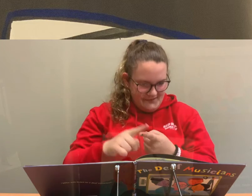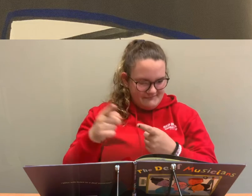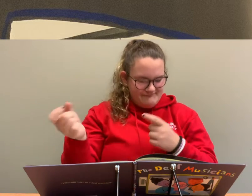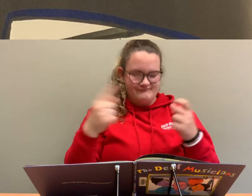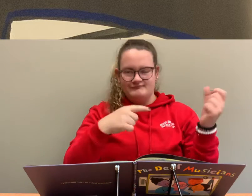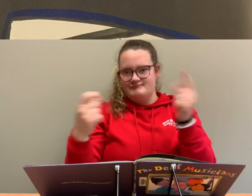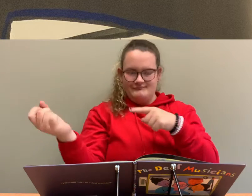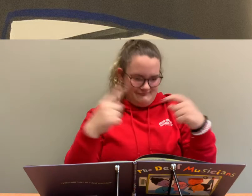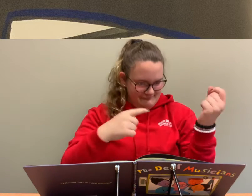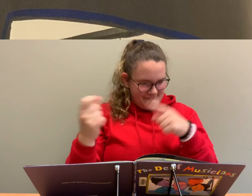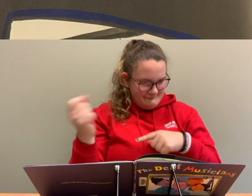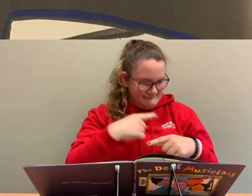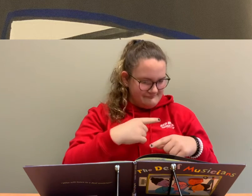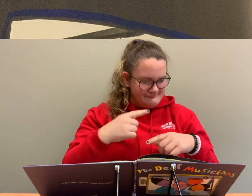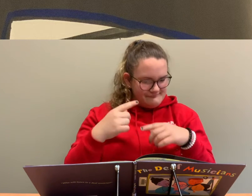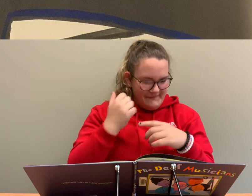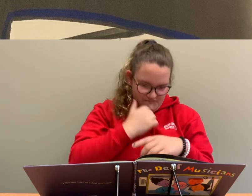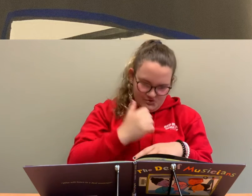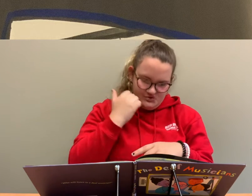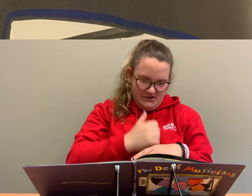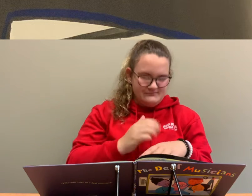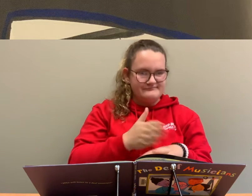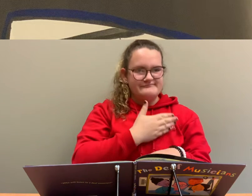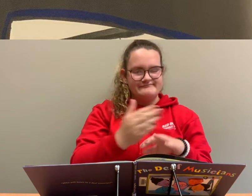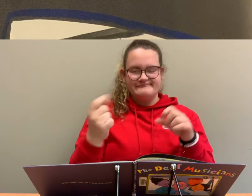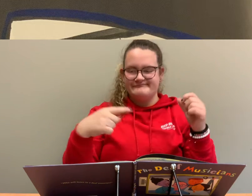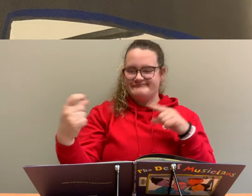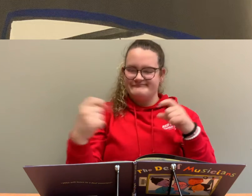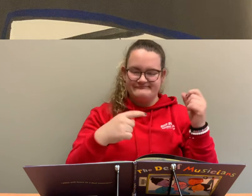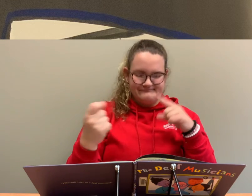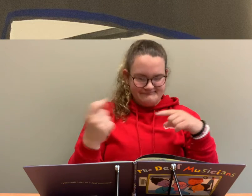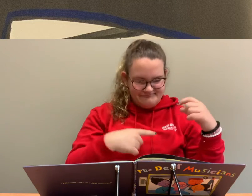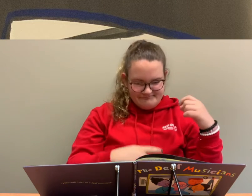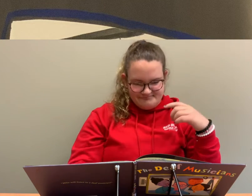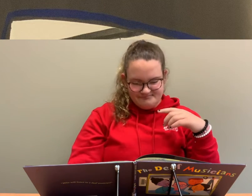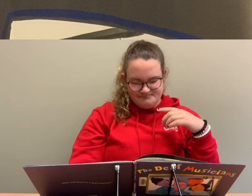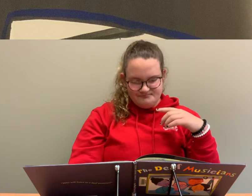It wasn't too much long later